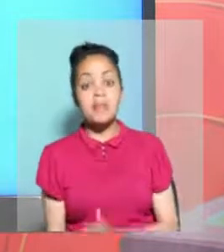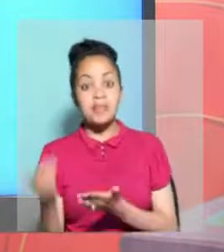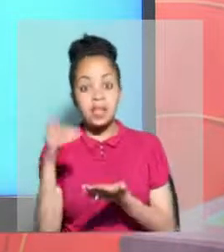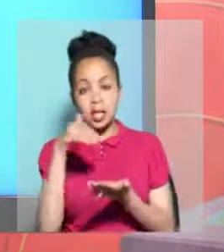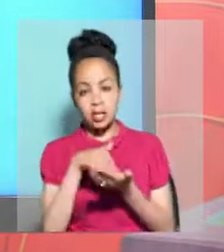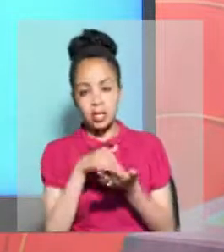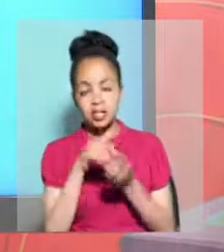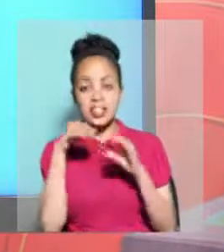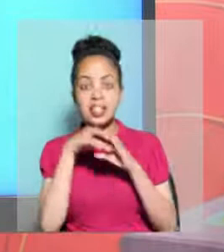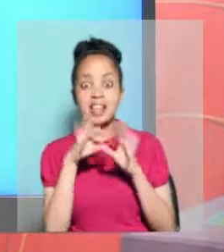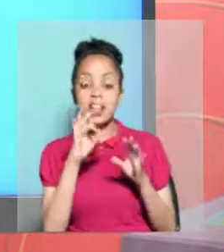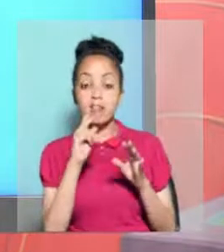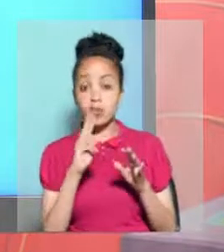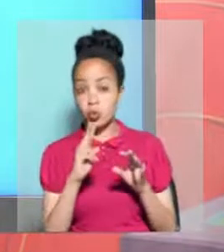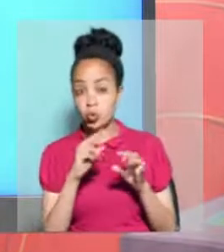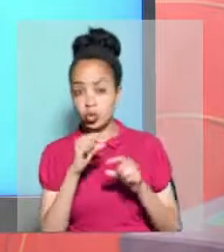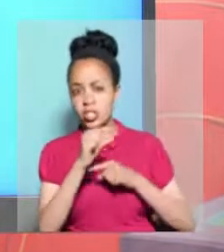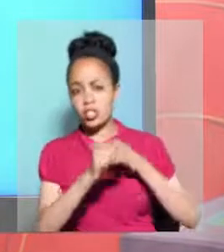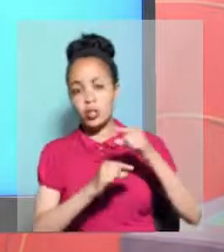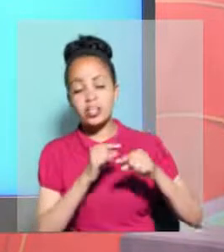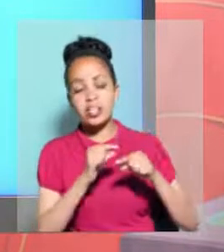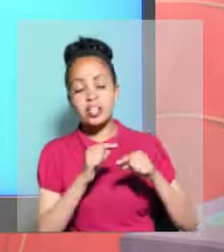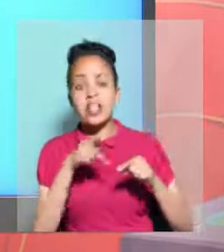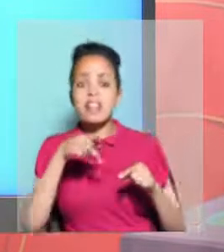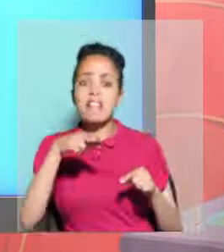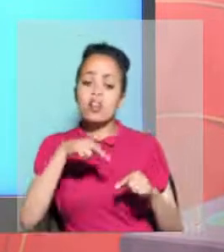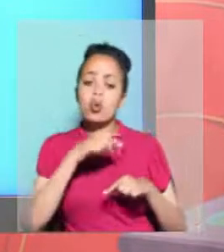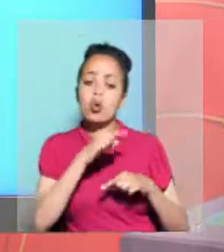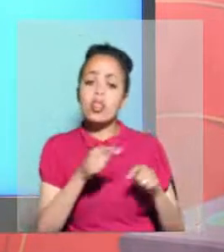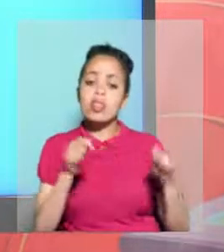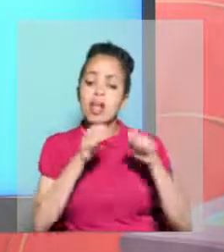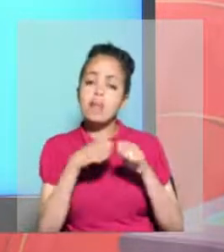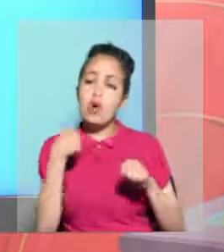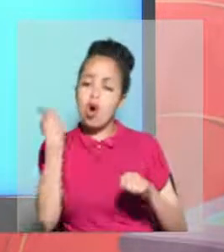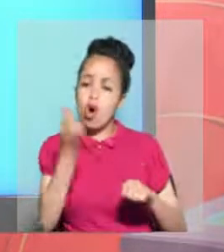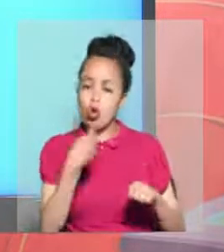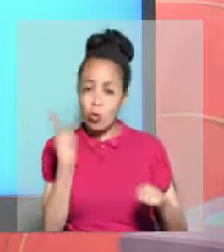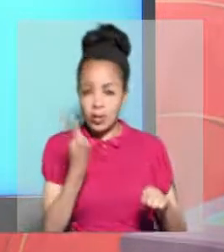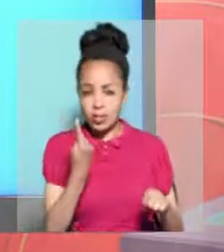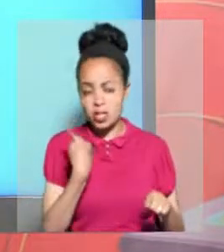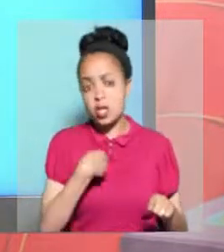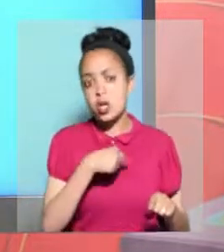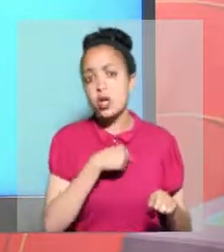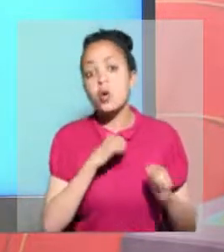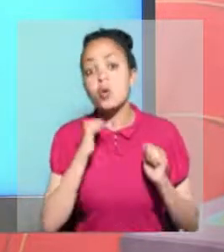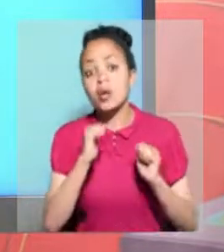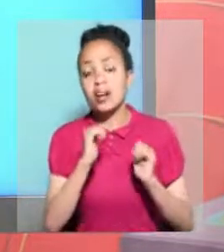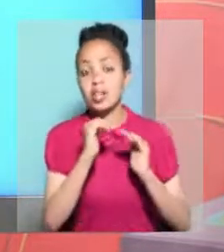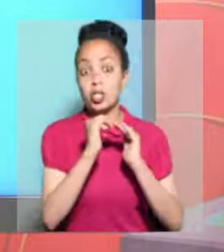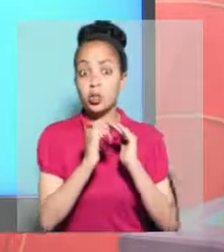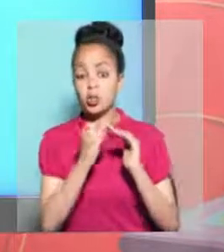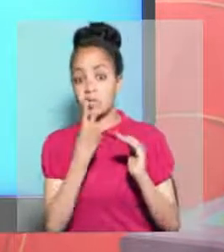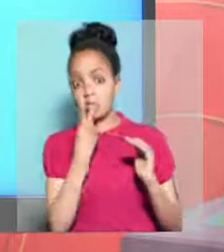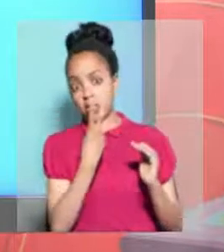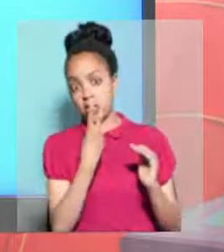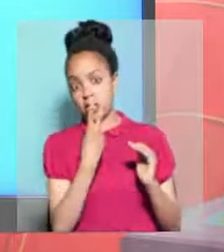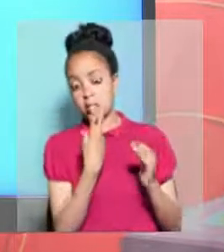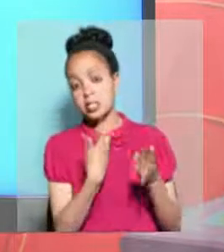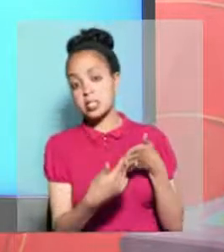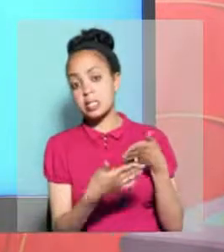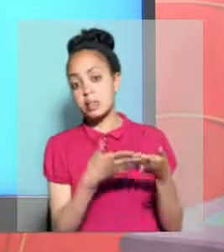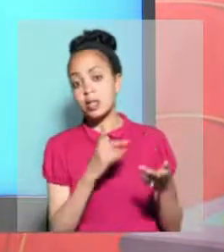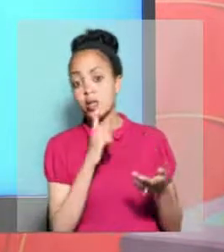Again, in F2 generation, the genotype of this cross is always, you can deduce simply